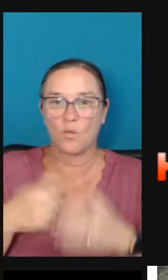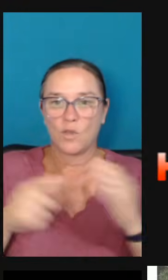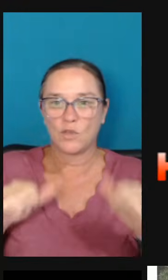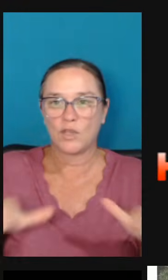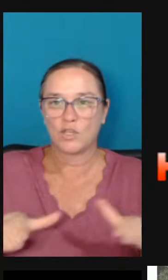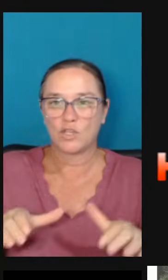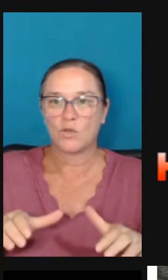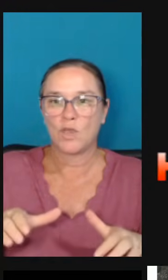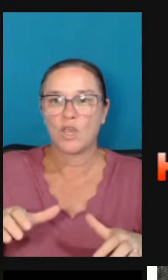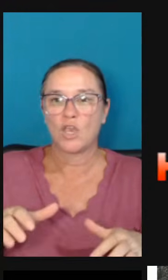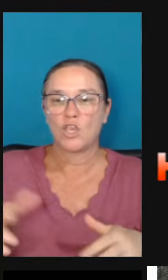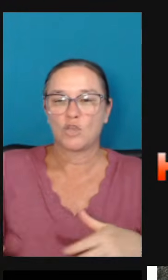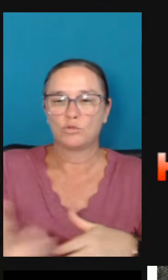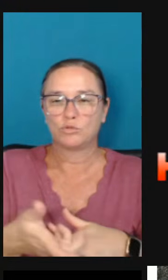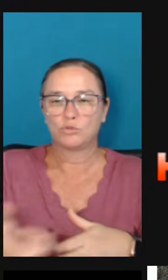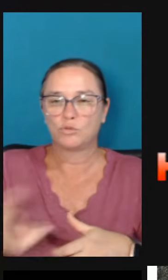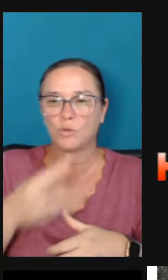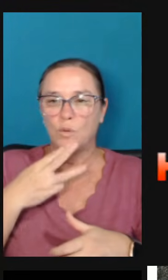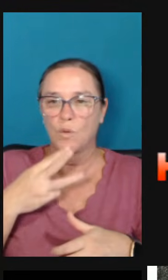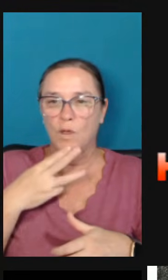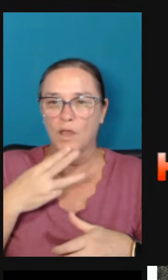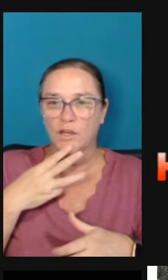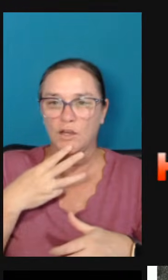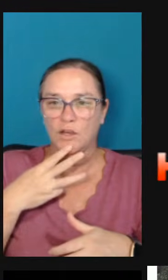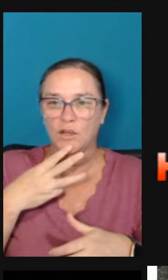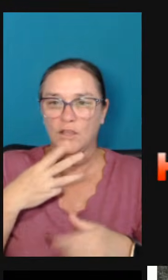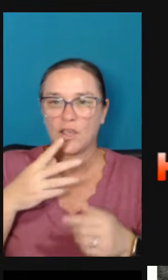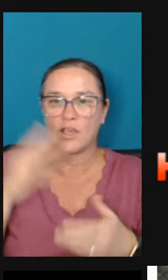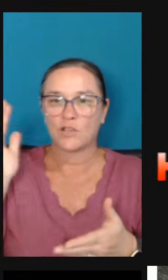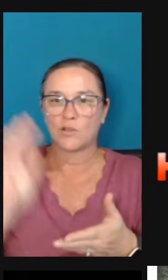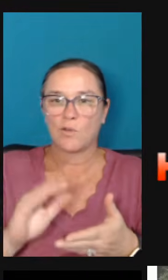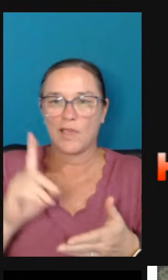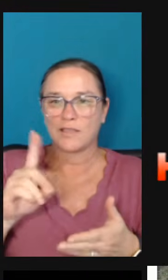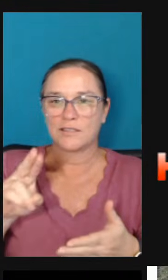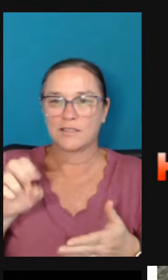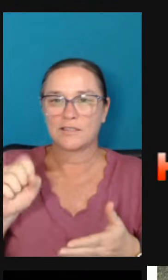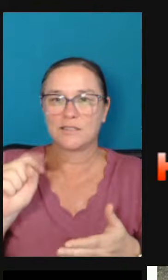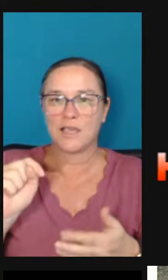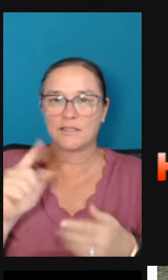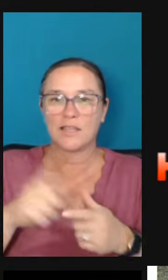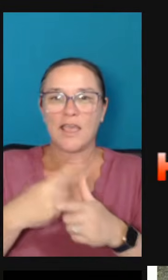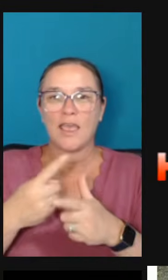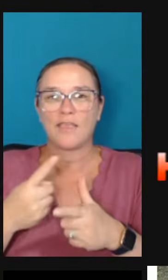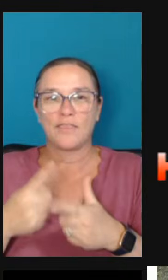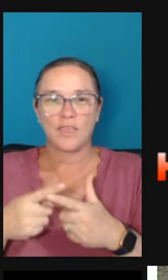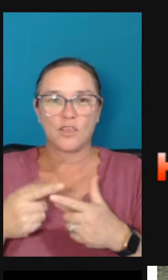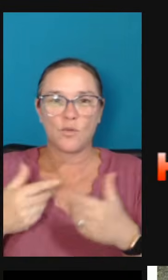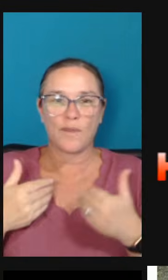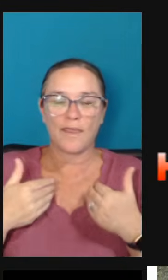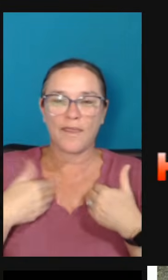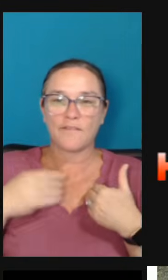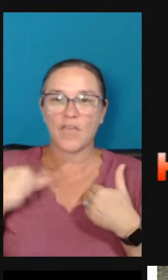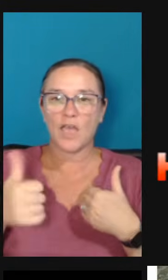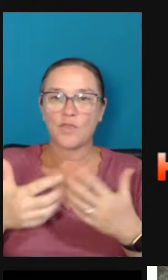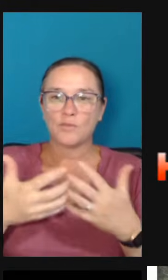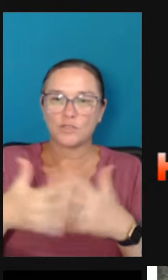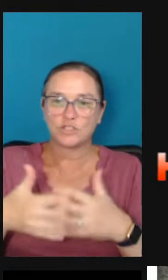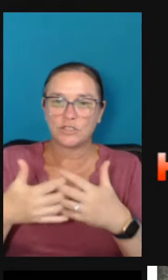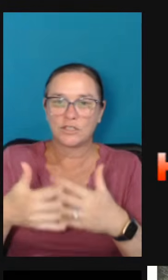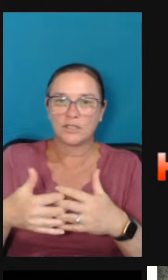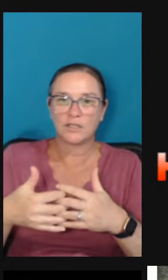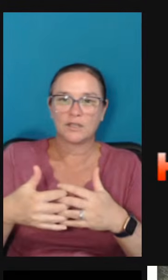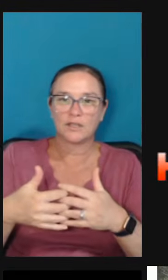onto the pavement to keep the dust down. And then you have the other machine come and